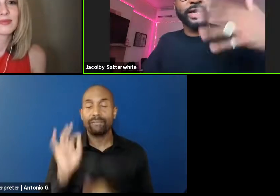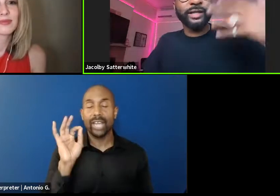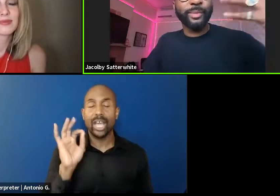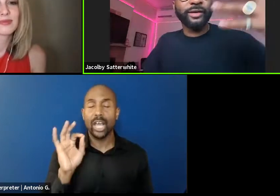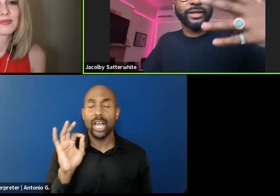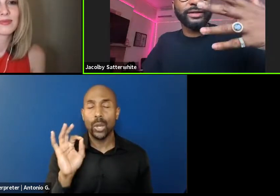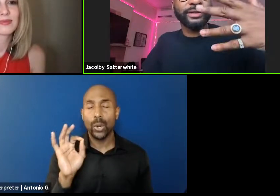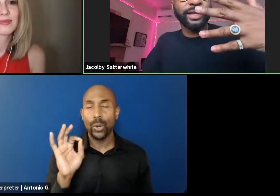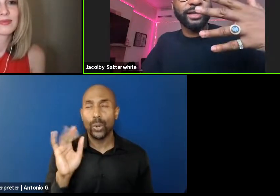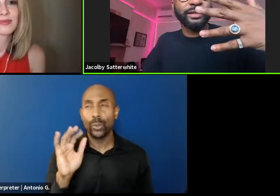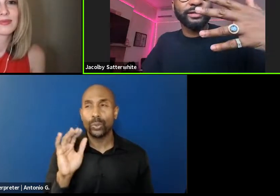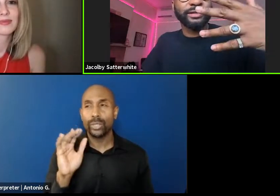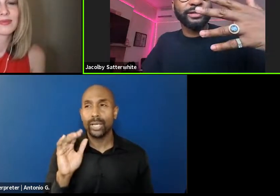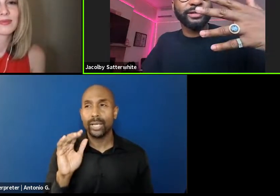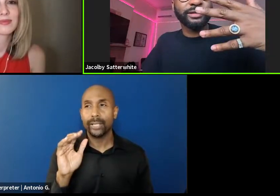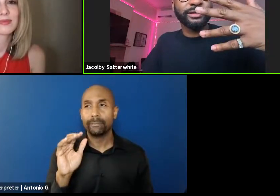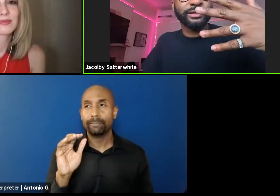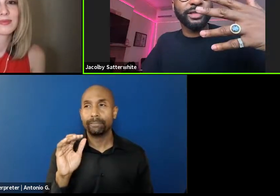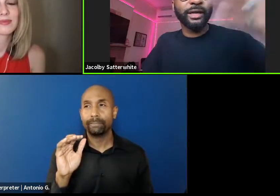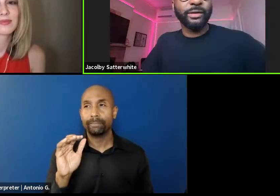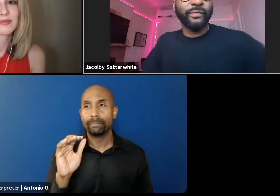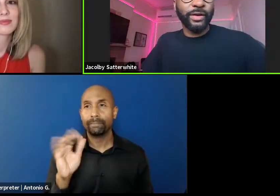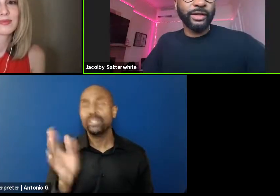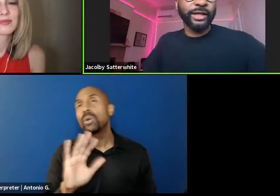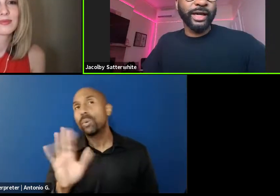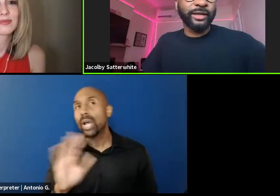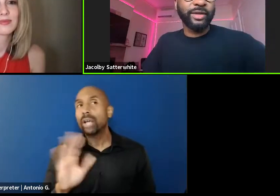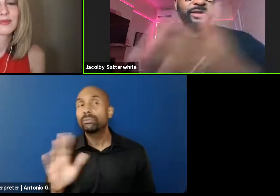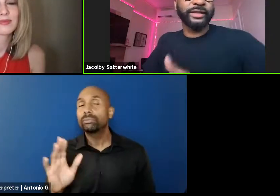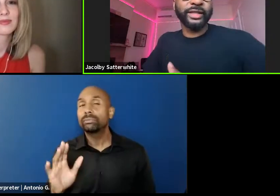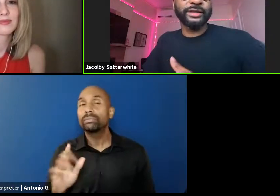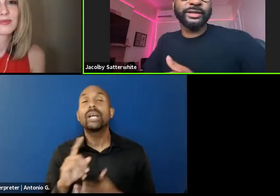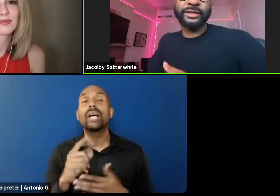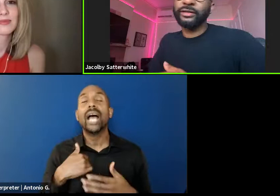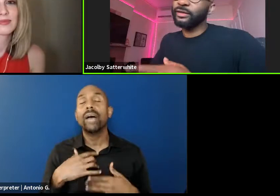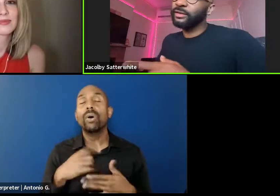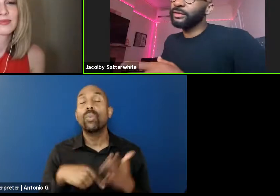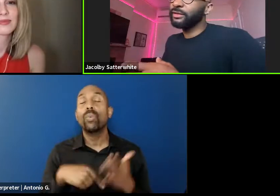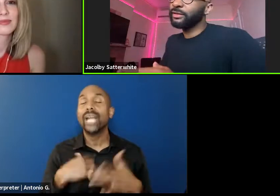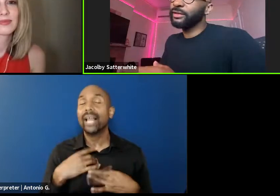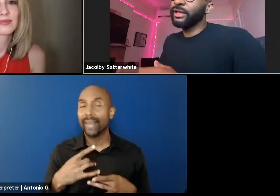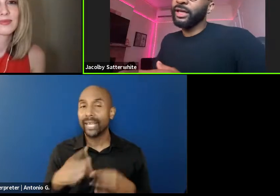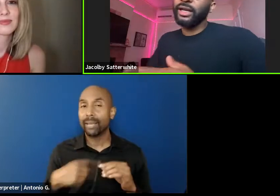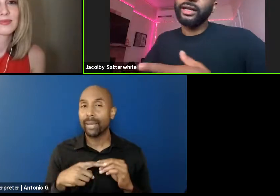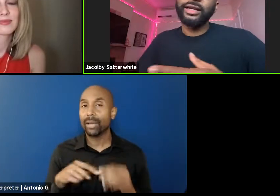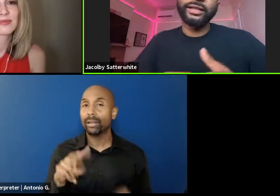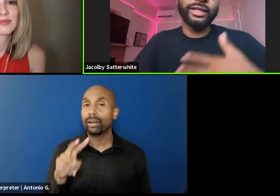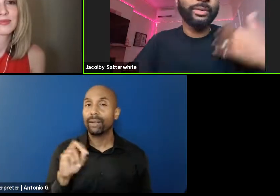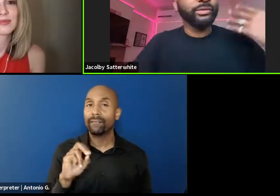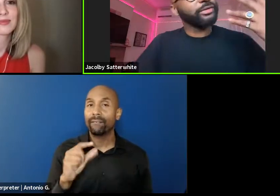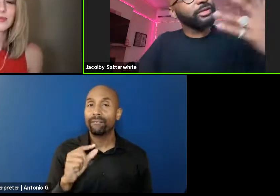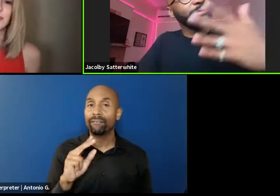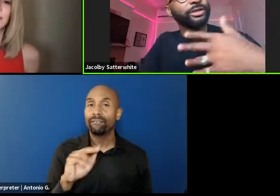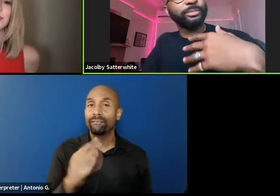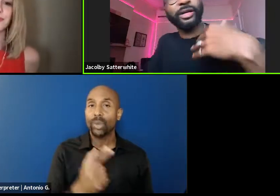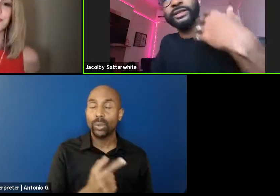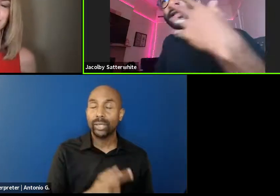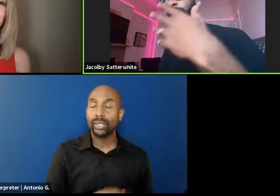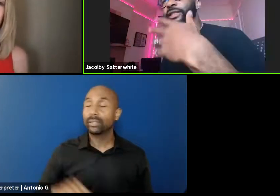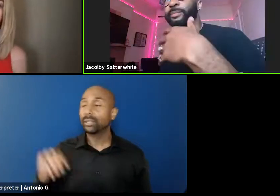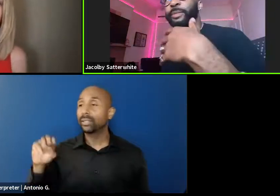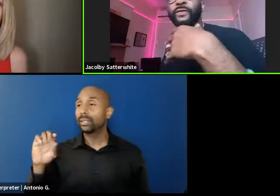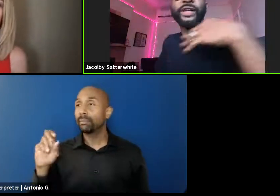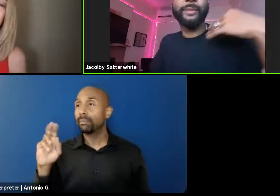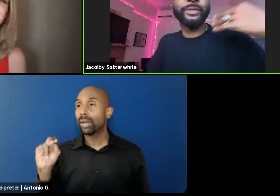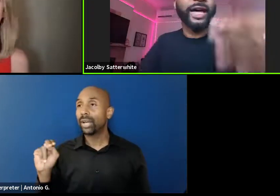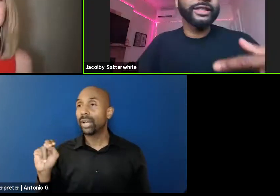what I like about it is that voguing and modern dance is a conceptual sculpture